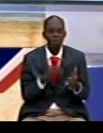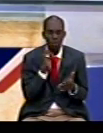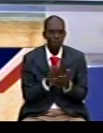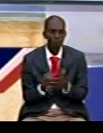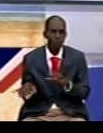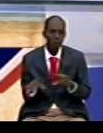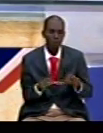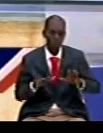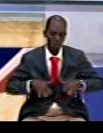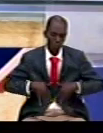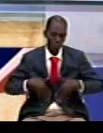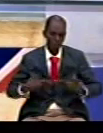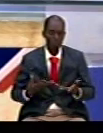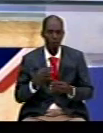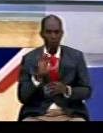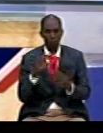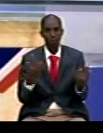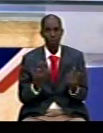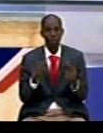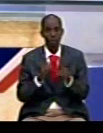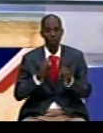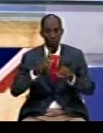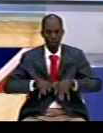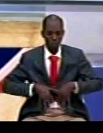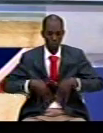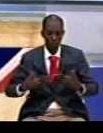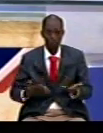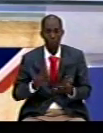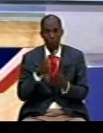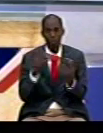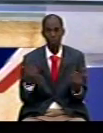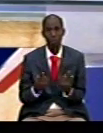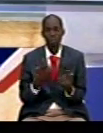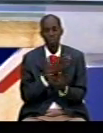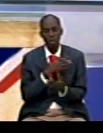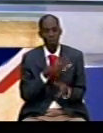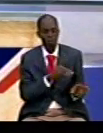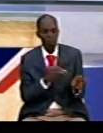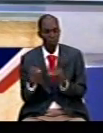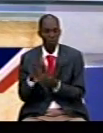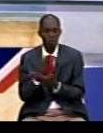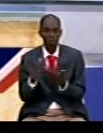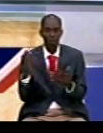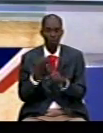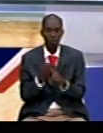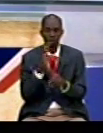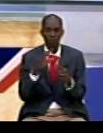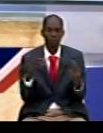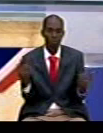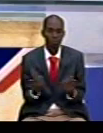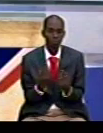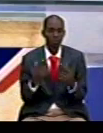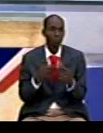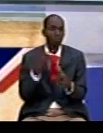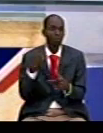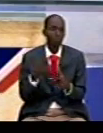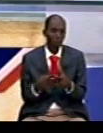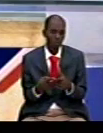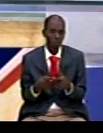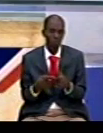your sin. And as you confess your sin and turn away from your sin,